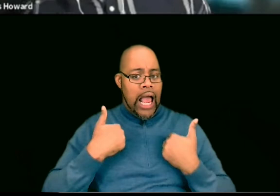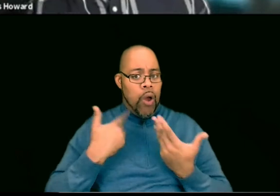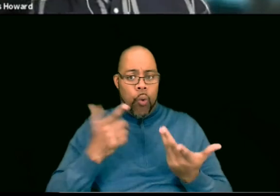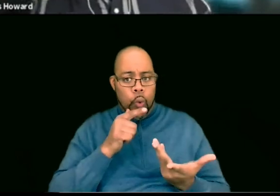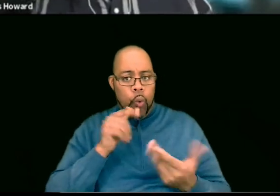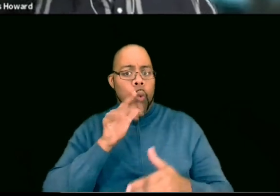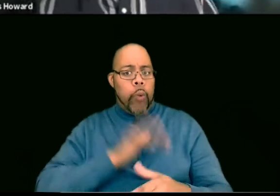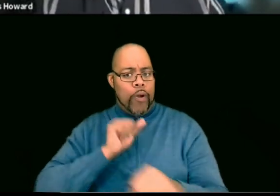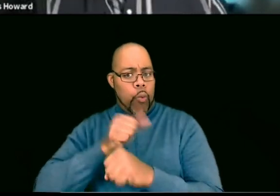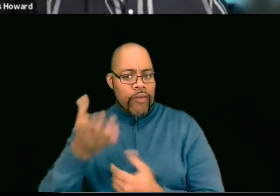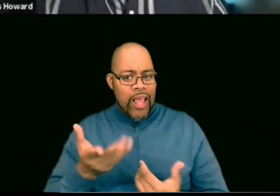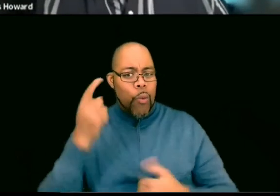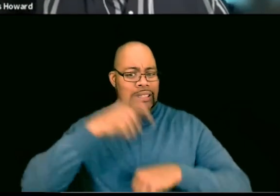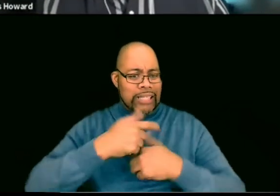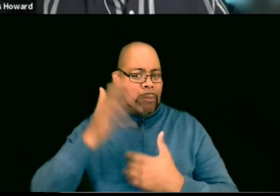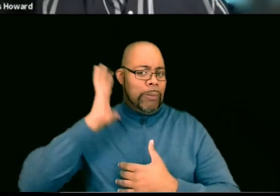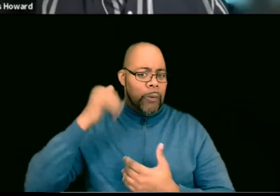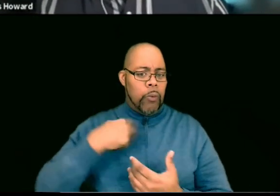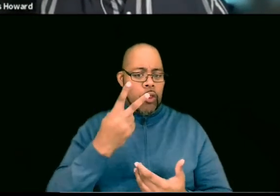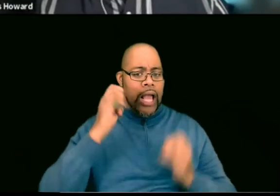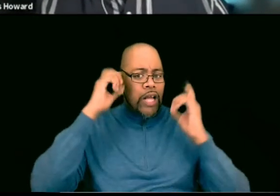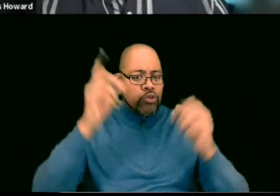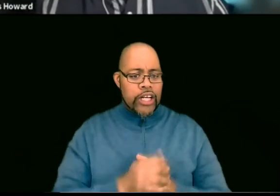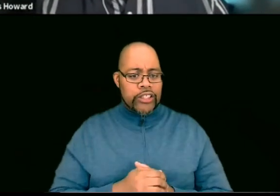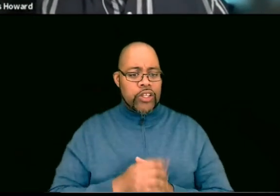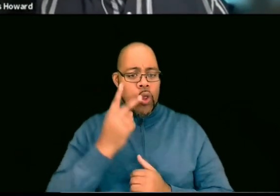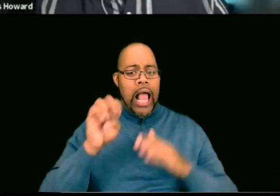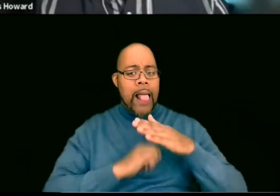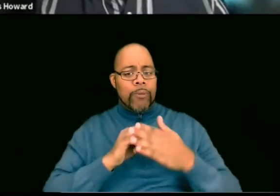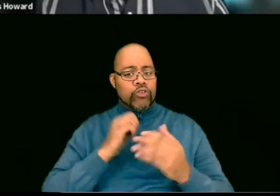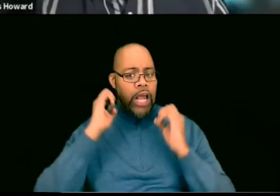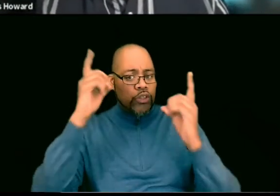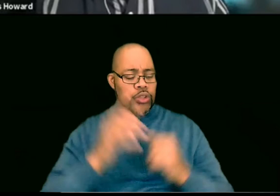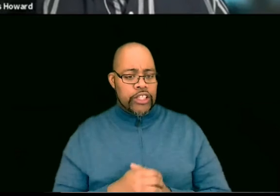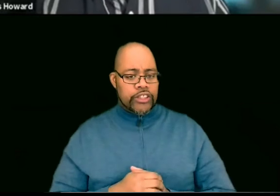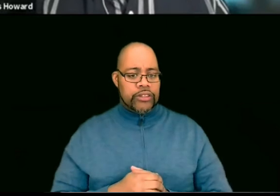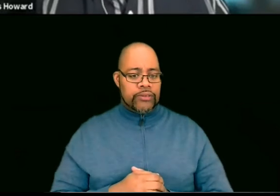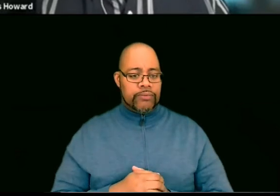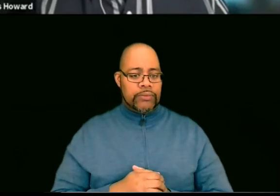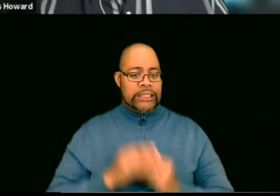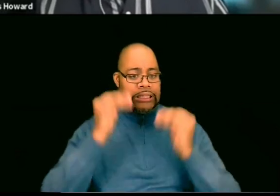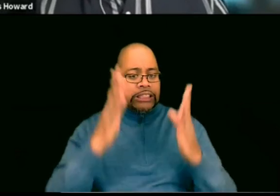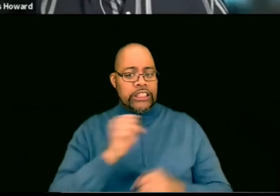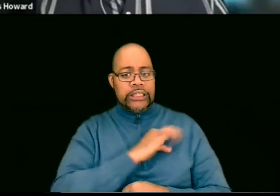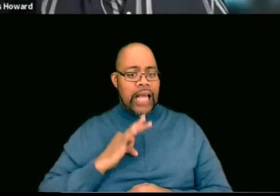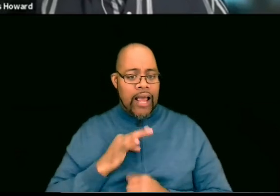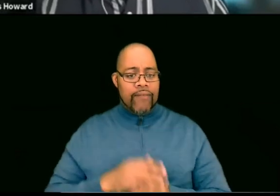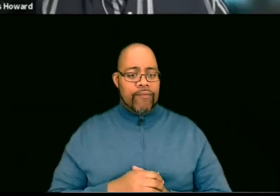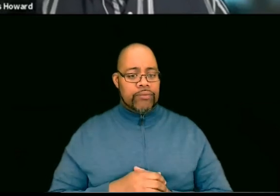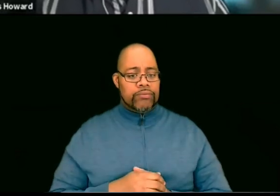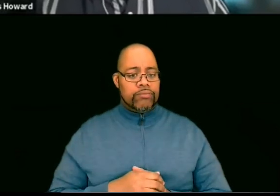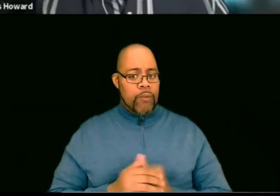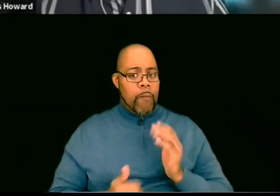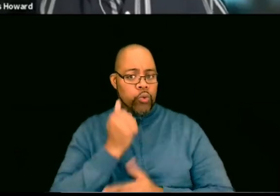positions were held by women. At one time, when we looked in education and looked at elementary education, the teaching